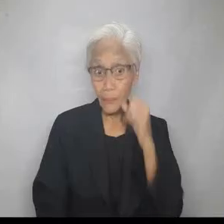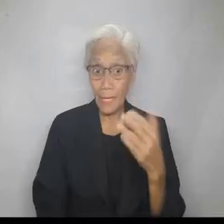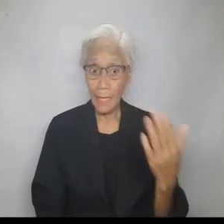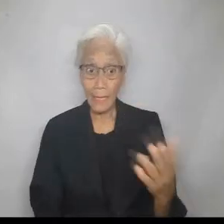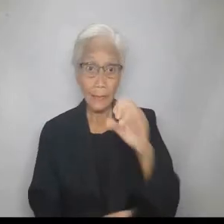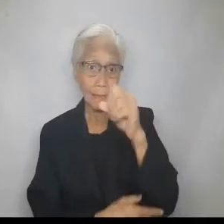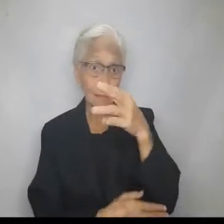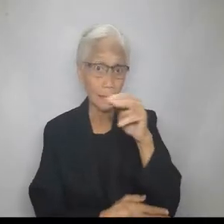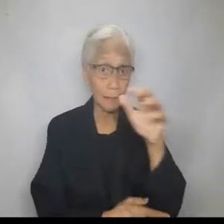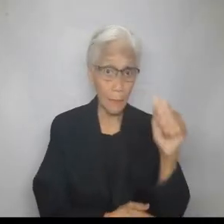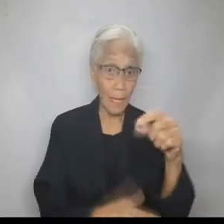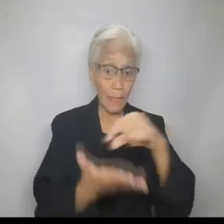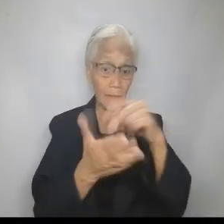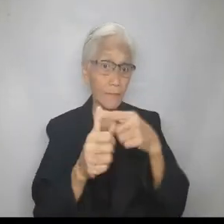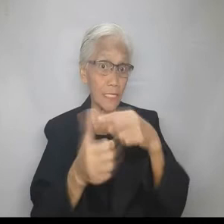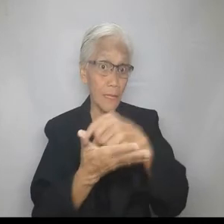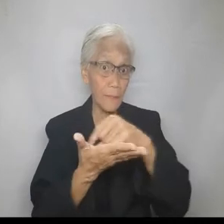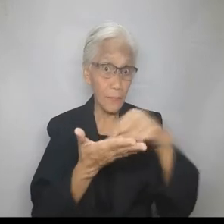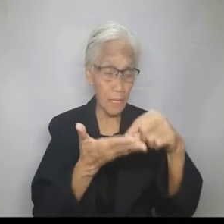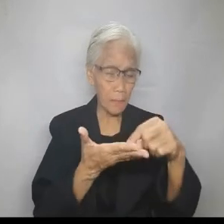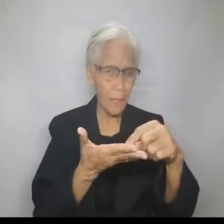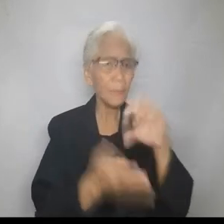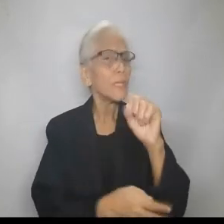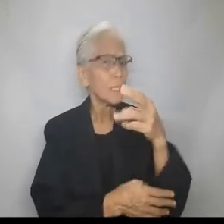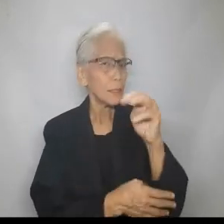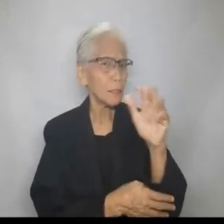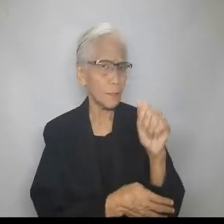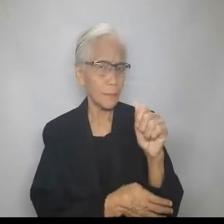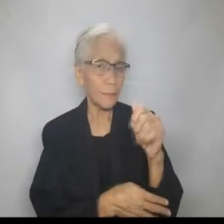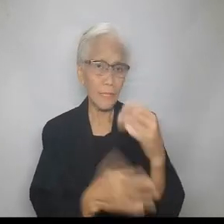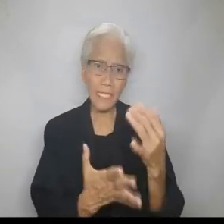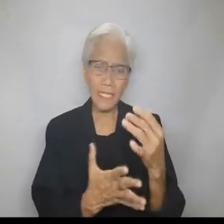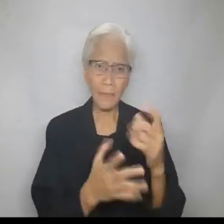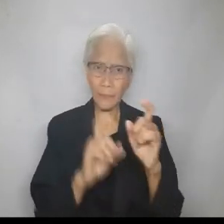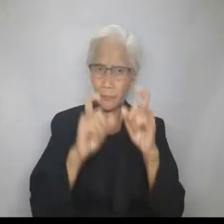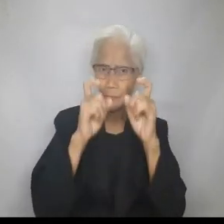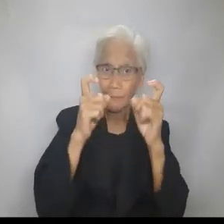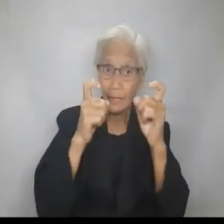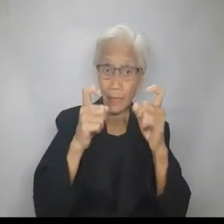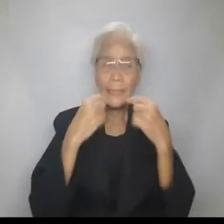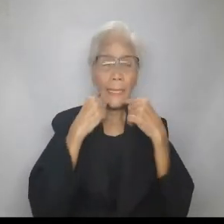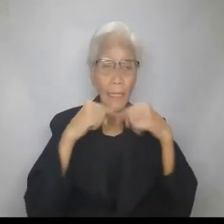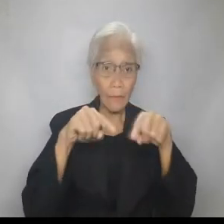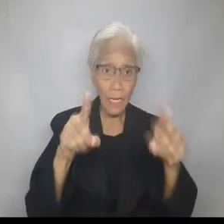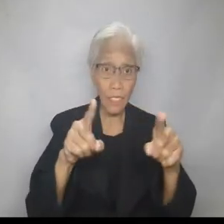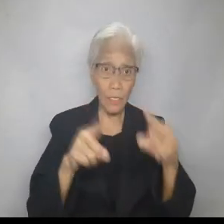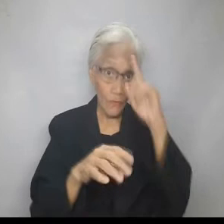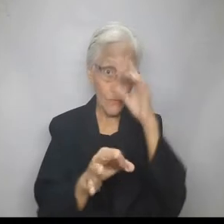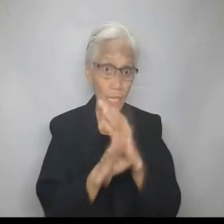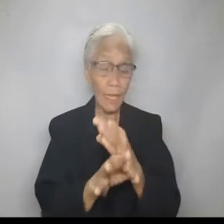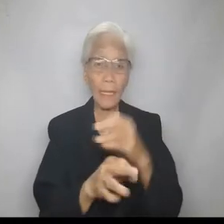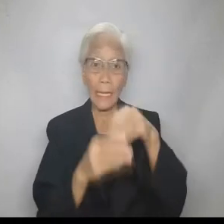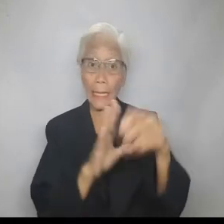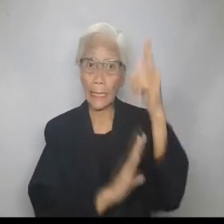This is Shema and the first paragraph of Ve'ahavta. Shema is the quintessential Jewish declaration